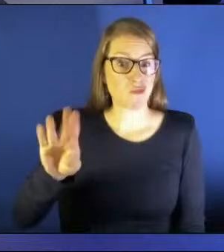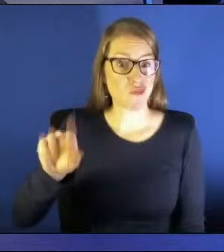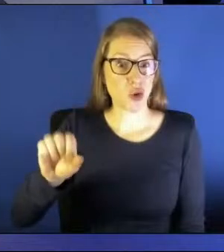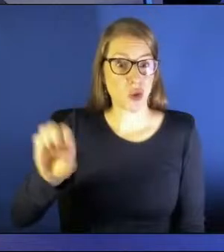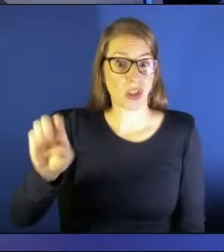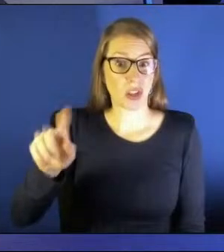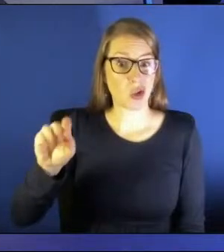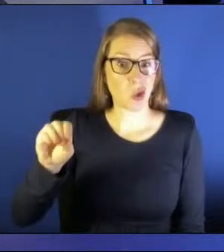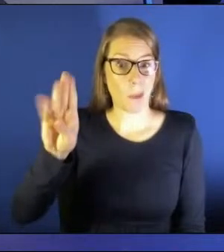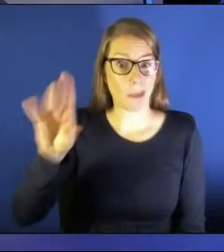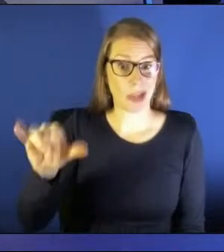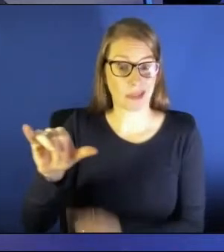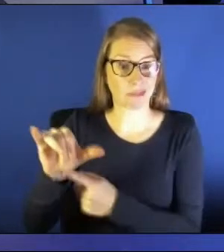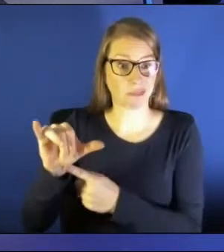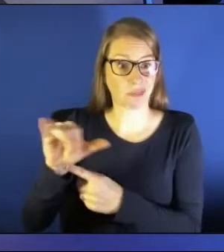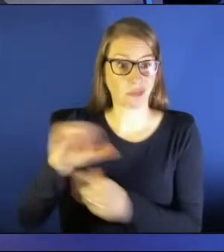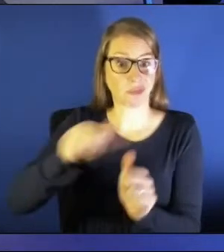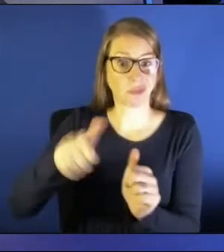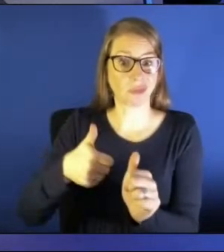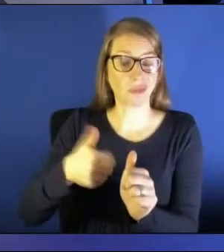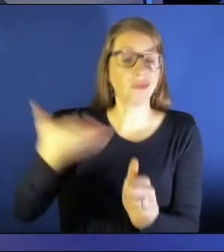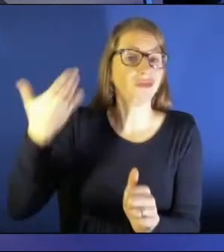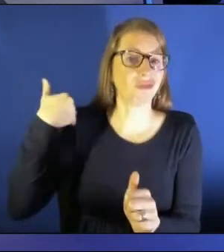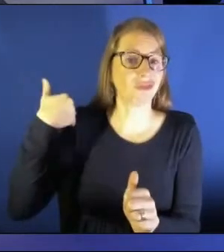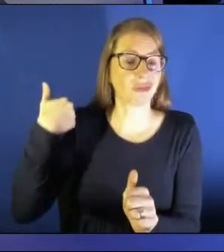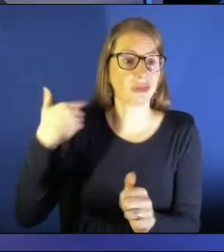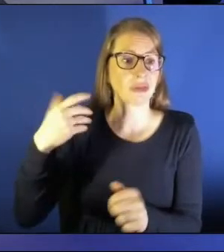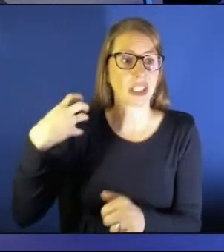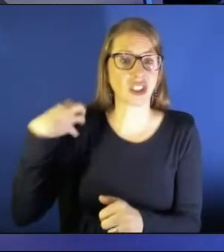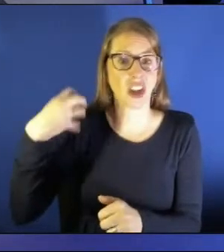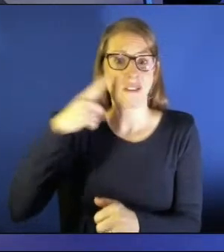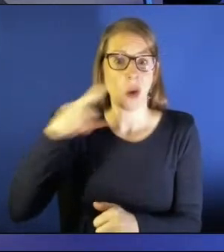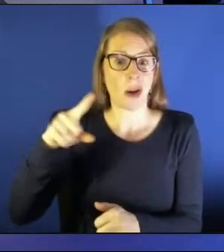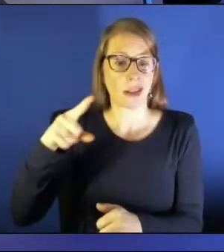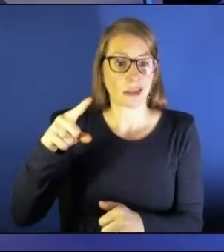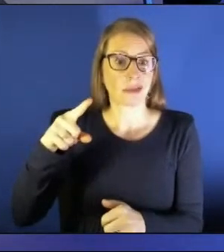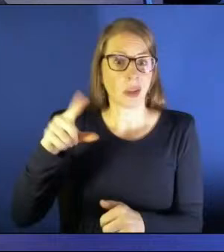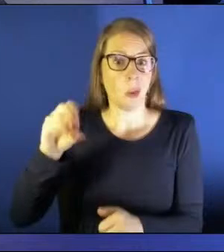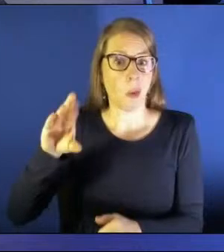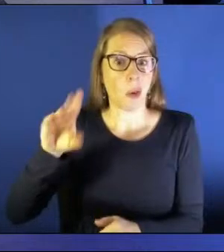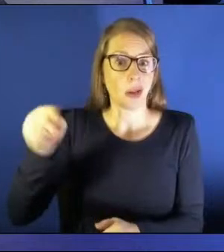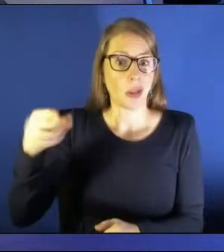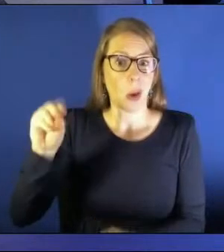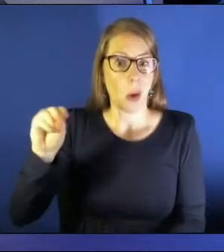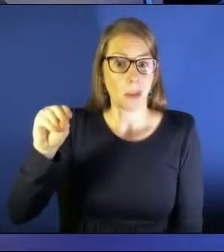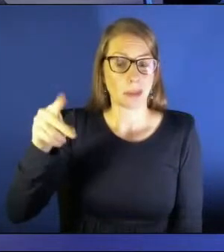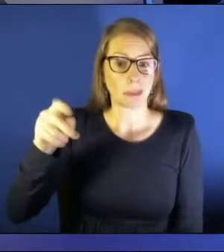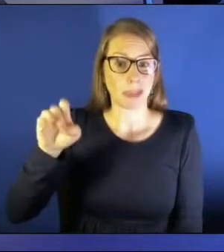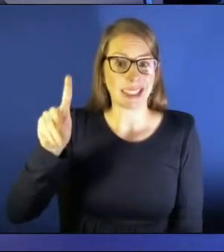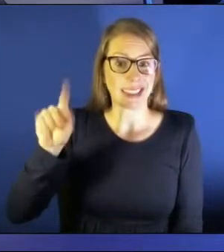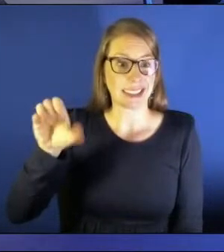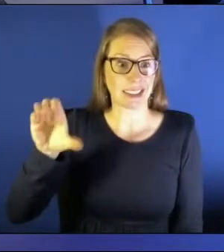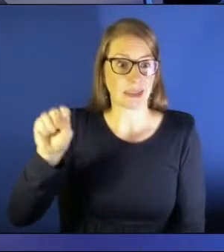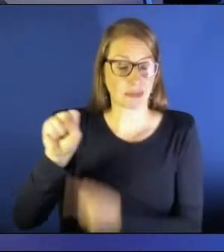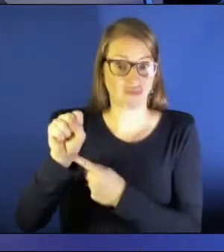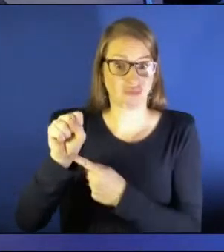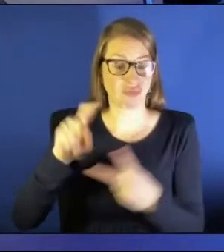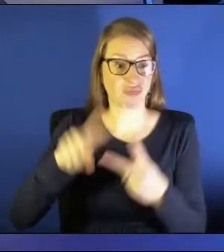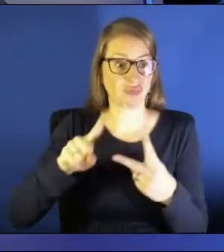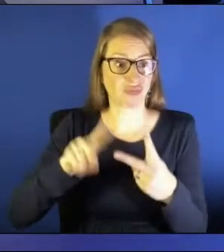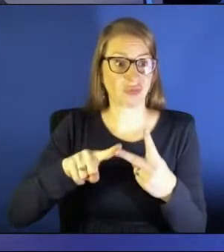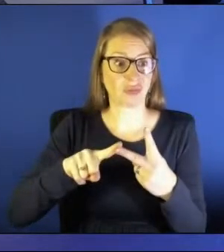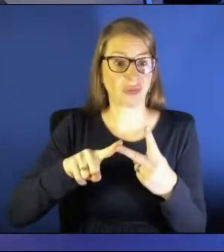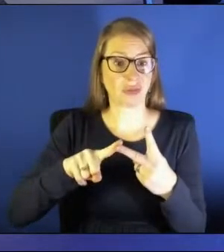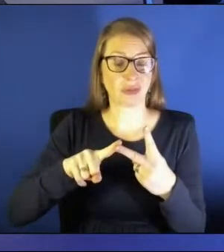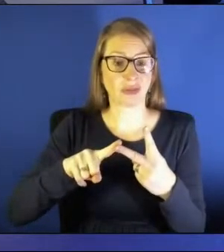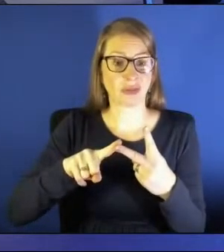of orthopedics and sports medicine here at the health system, and Dr. Nicole Linski, family medicine and sports medicine physician. With